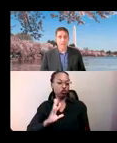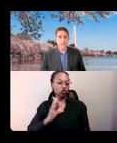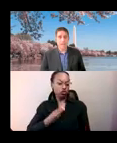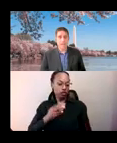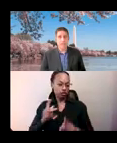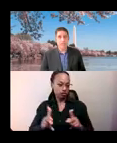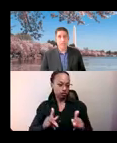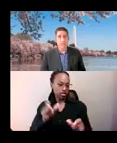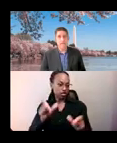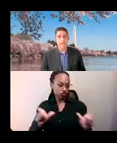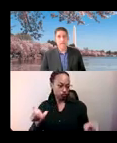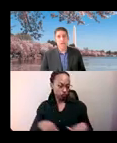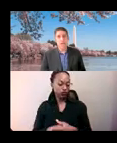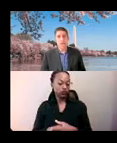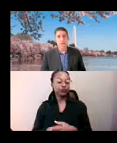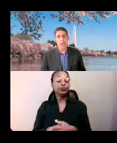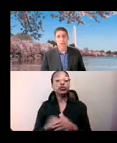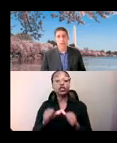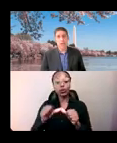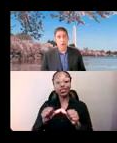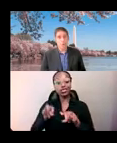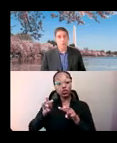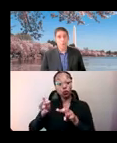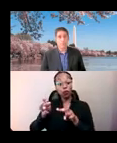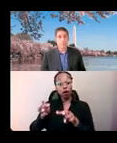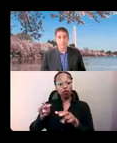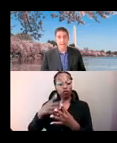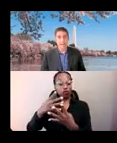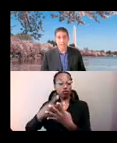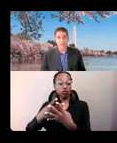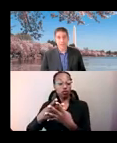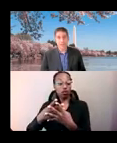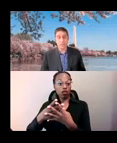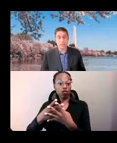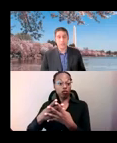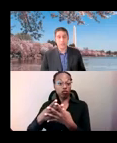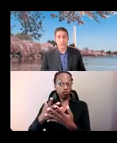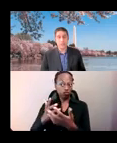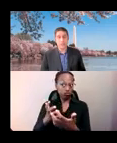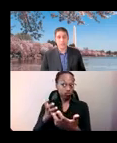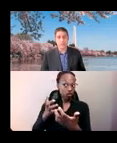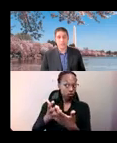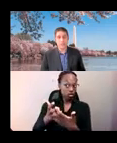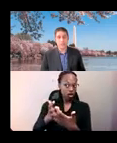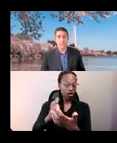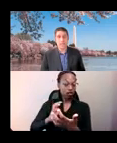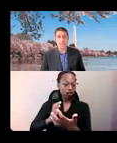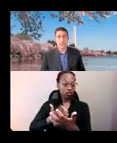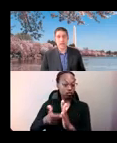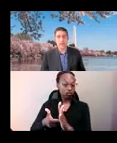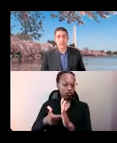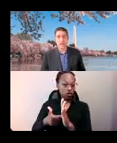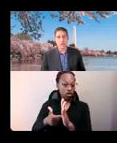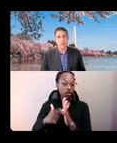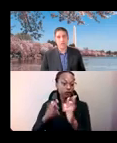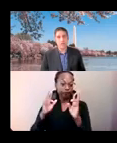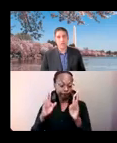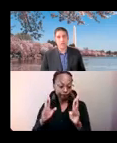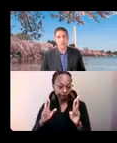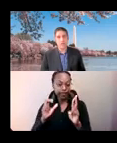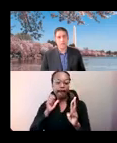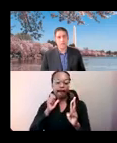with these procedures and hope not to hear results of further abuse, but again,